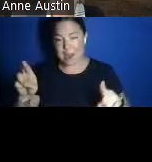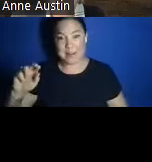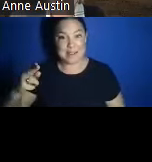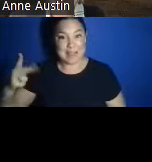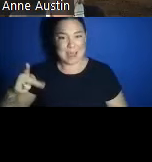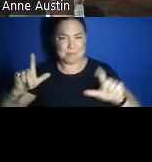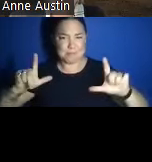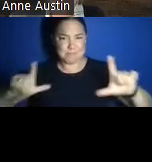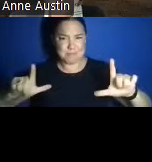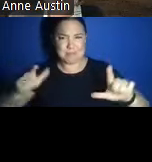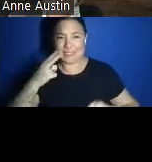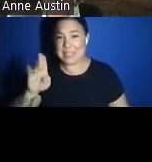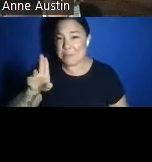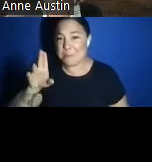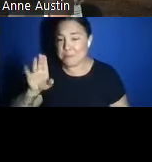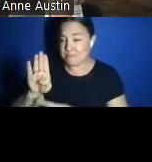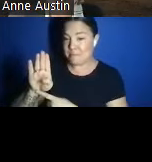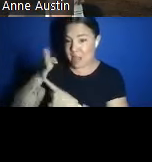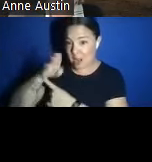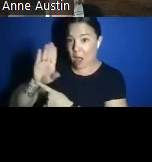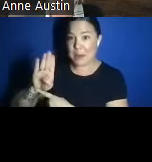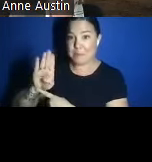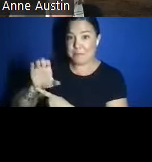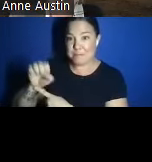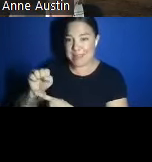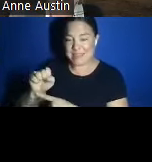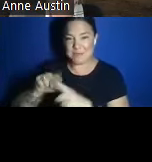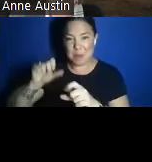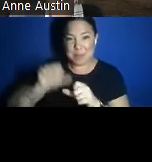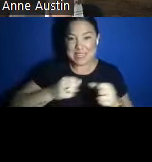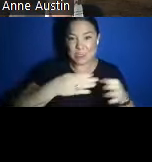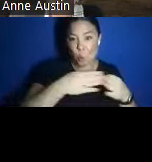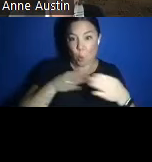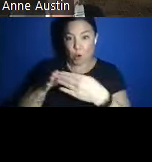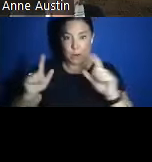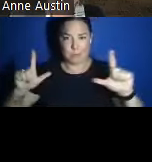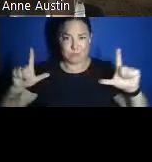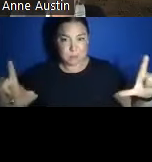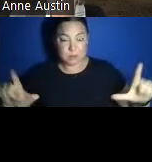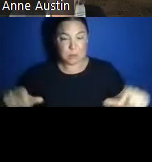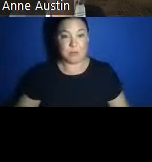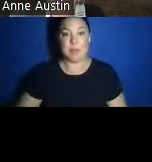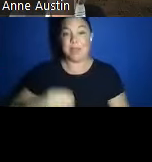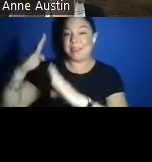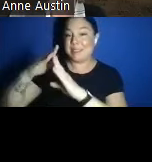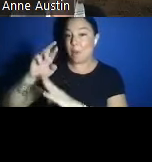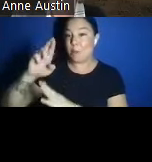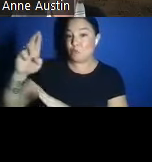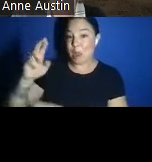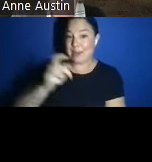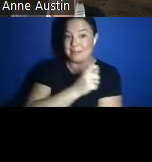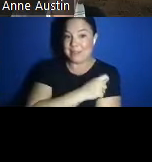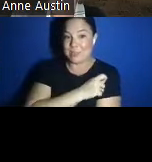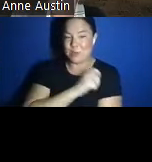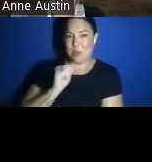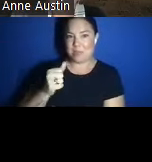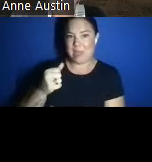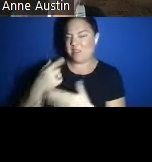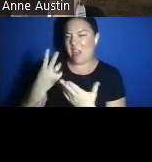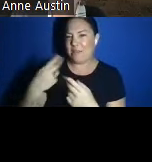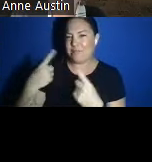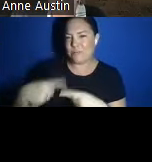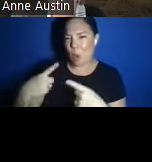corner. And what you can see in the upper right-hand side of this tattoo is what I argue is a birth arbor. These